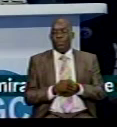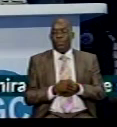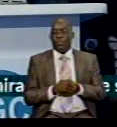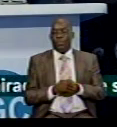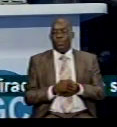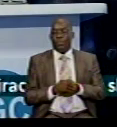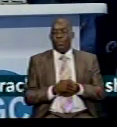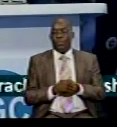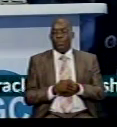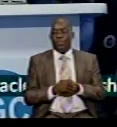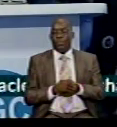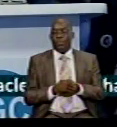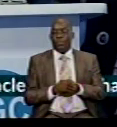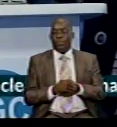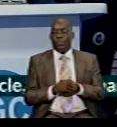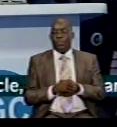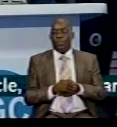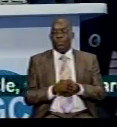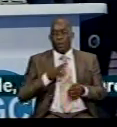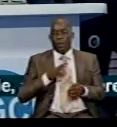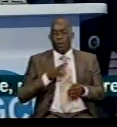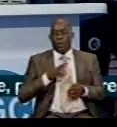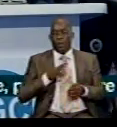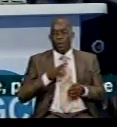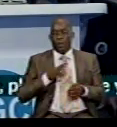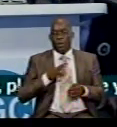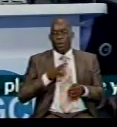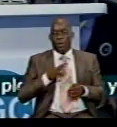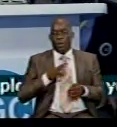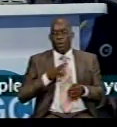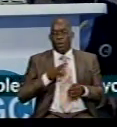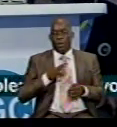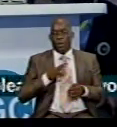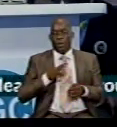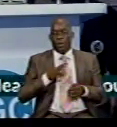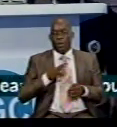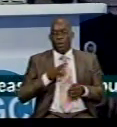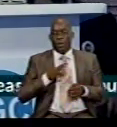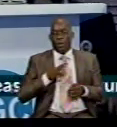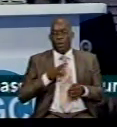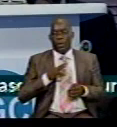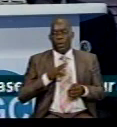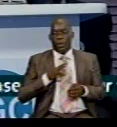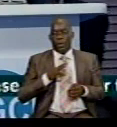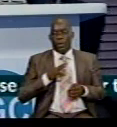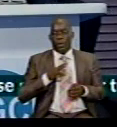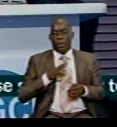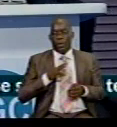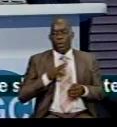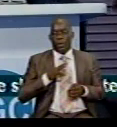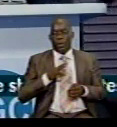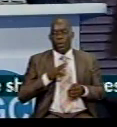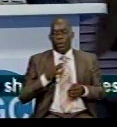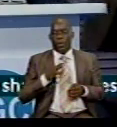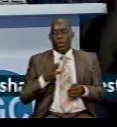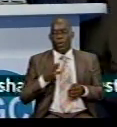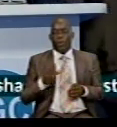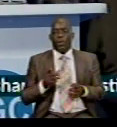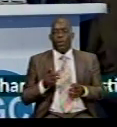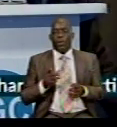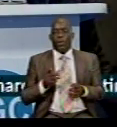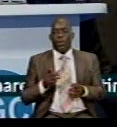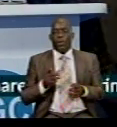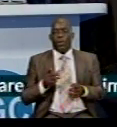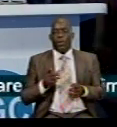Okay. Just listen to that. Écoutez ça. I want you to listen to it. Écoutez cela. Counselors, bring them out.